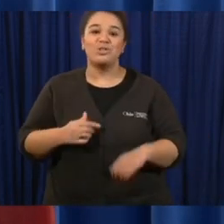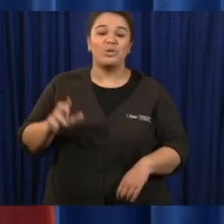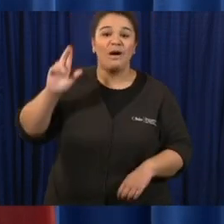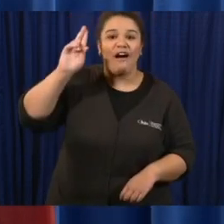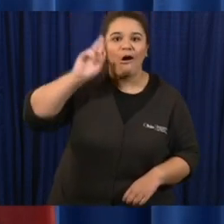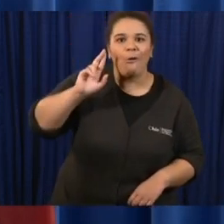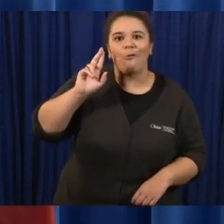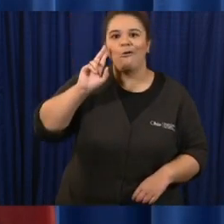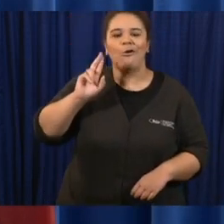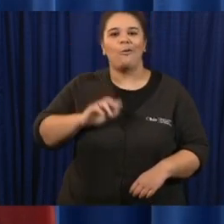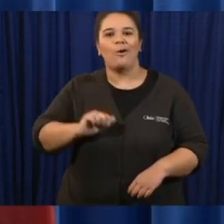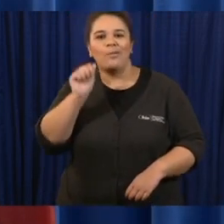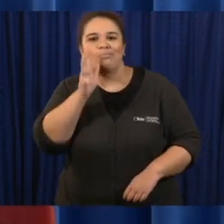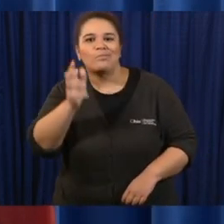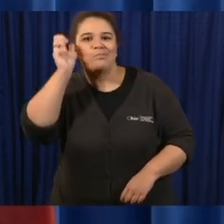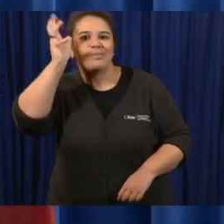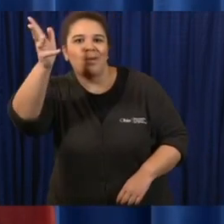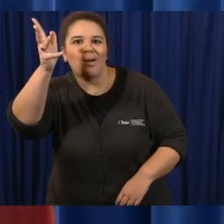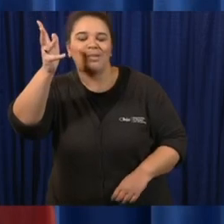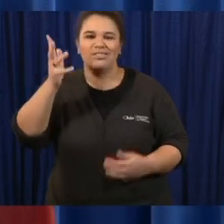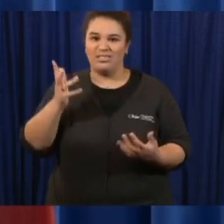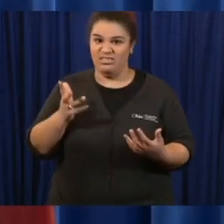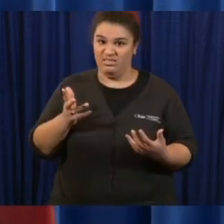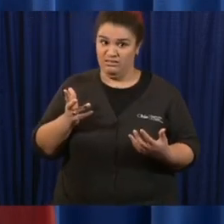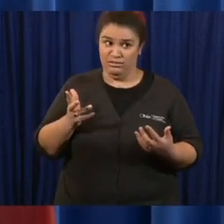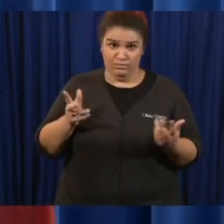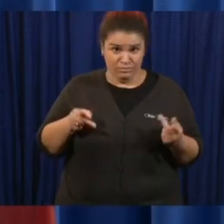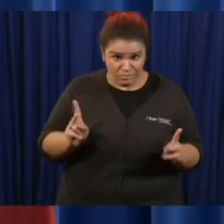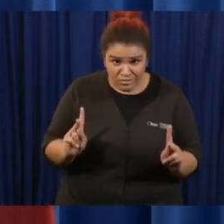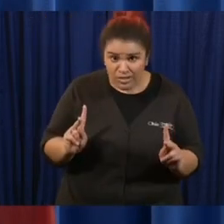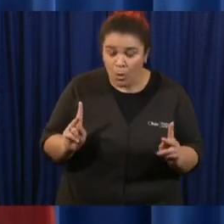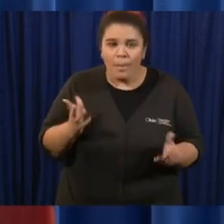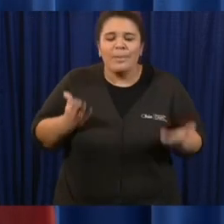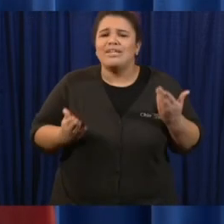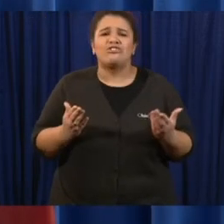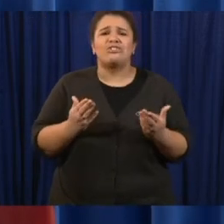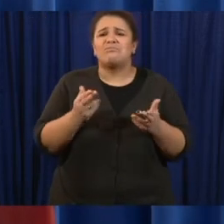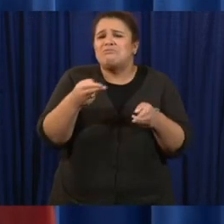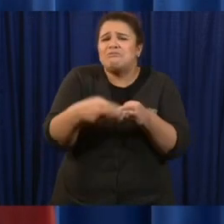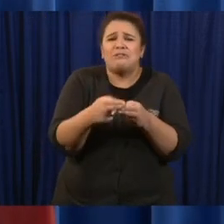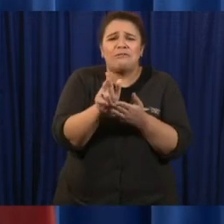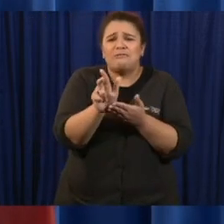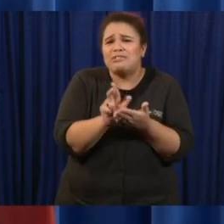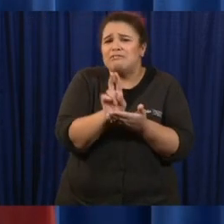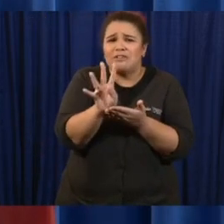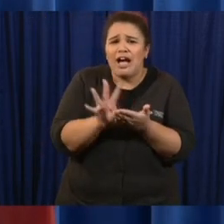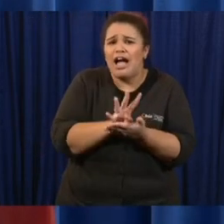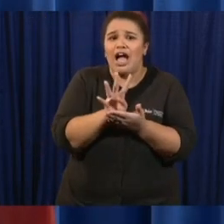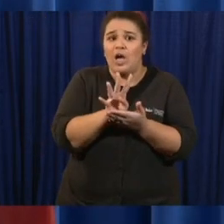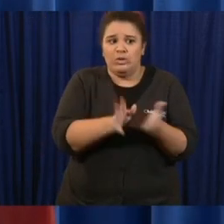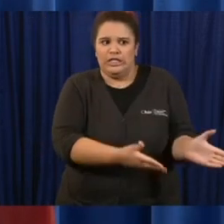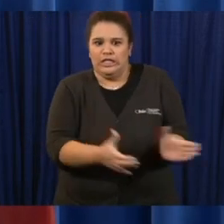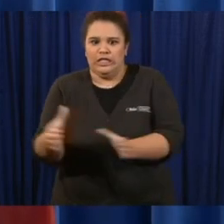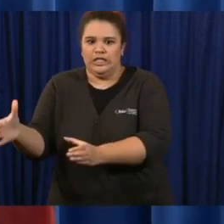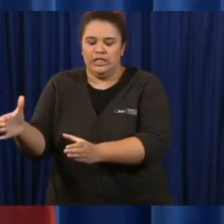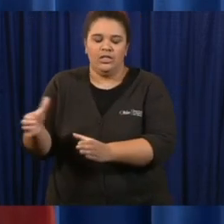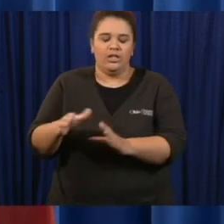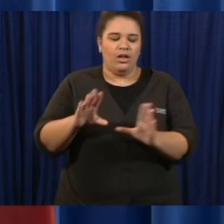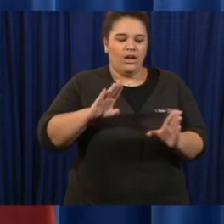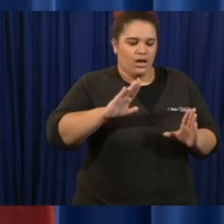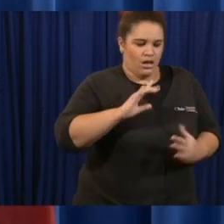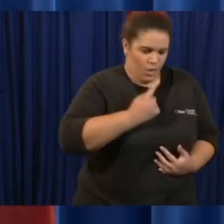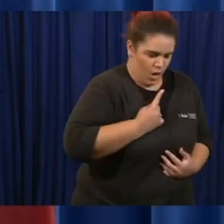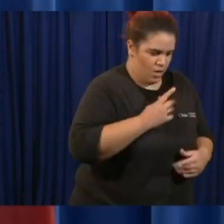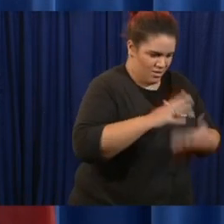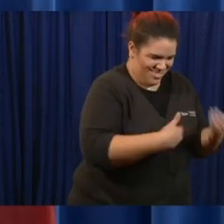would be if they need, to go to work, or if they need just 3 or 4 hours to do some work at home and, just need to have the kids watched for a